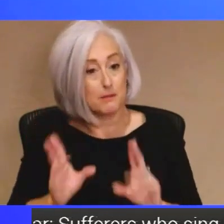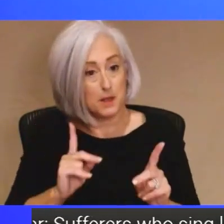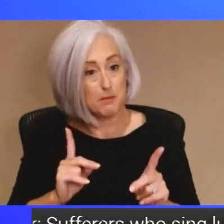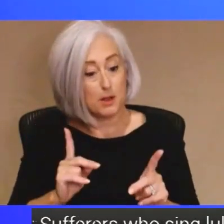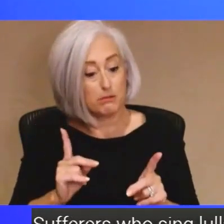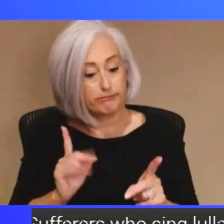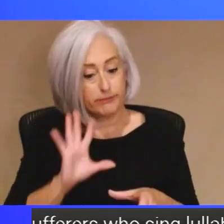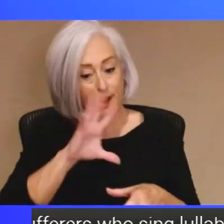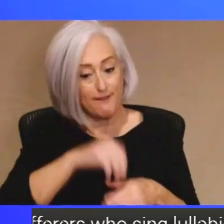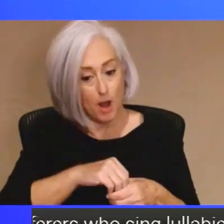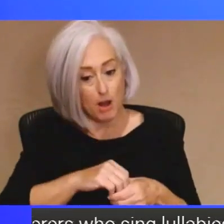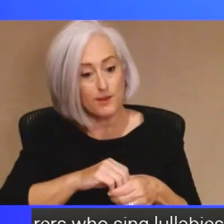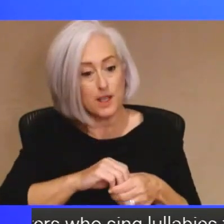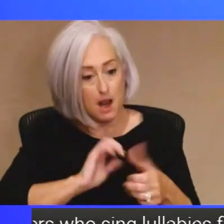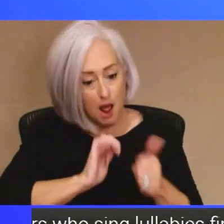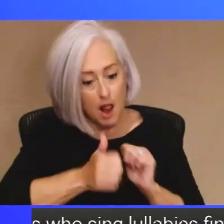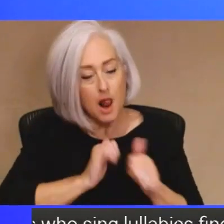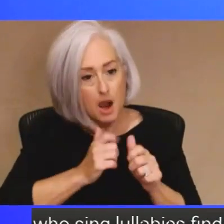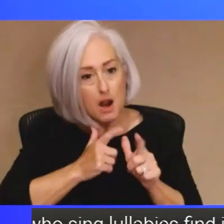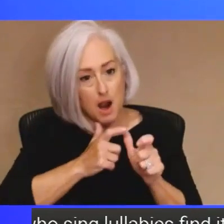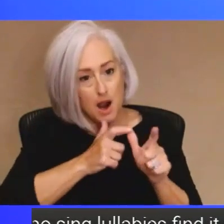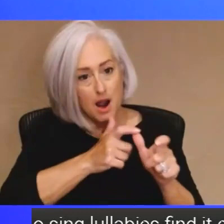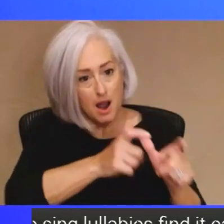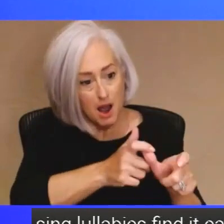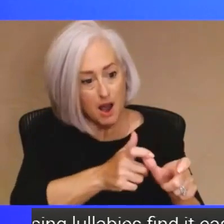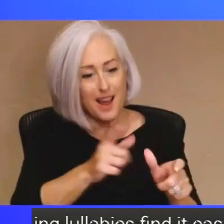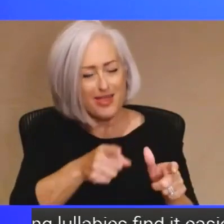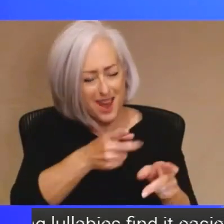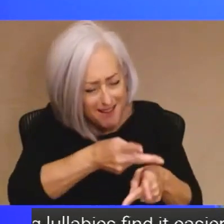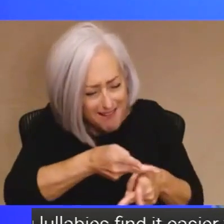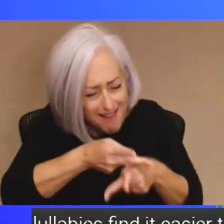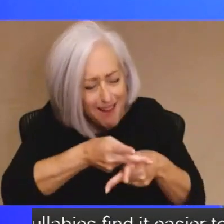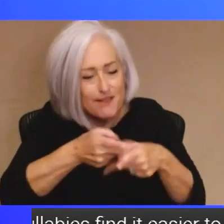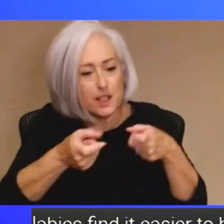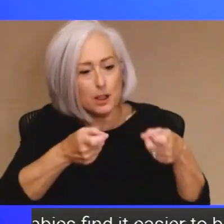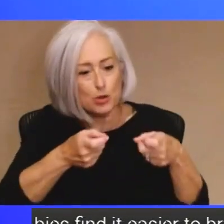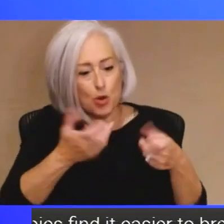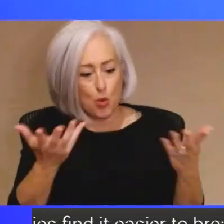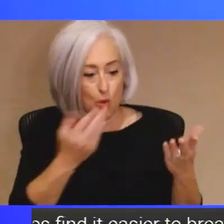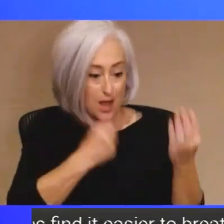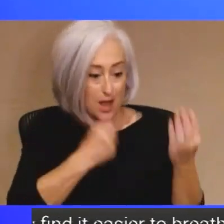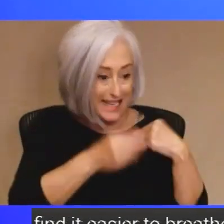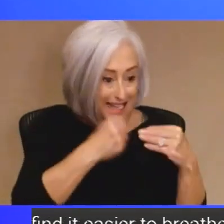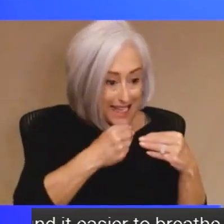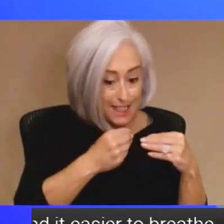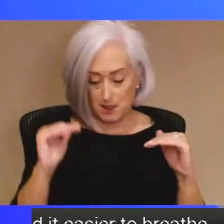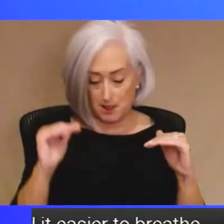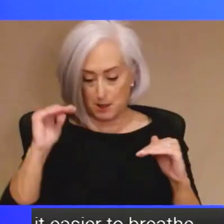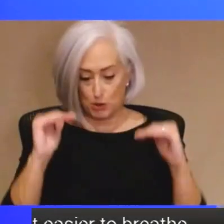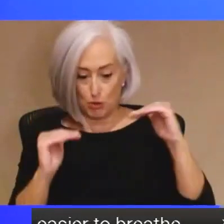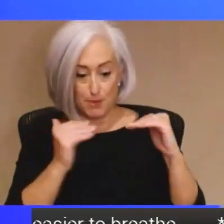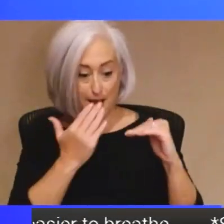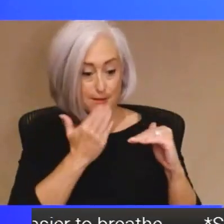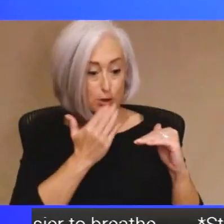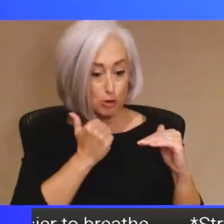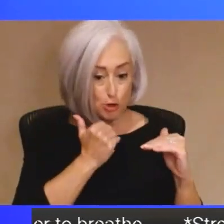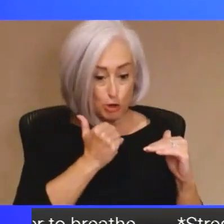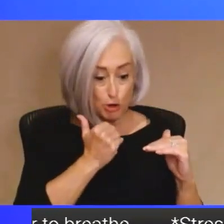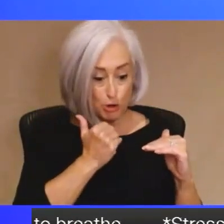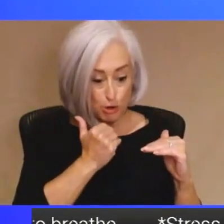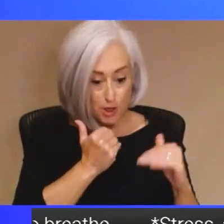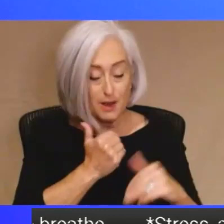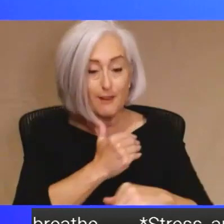very carefully control their diets so that they have a balance between how much sugar they're using in their muscles and how much sugar is